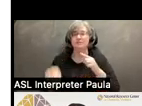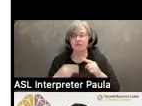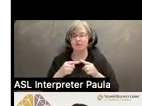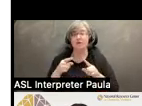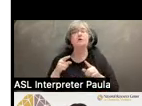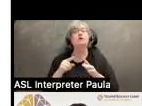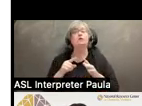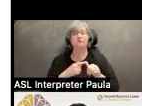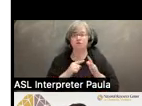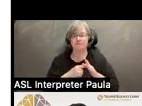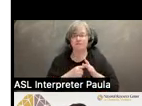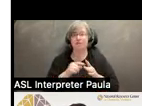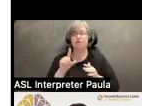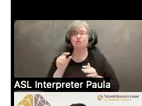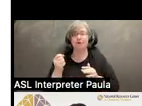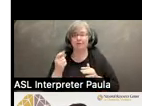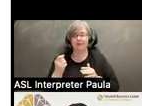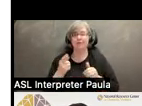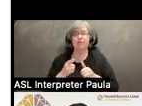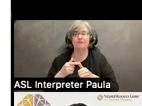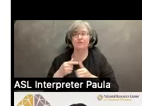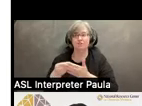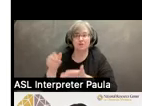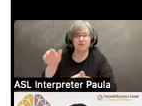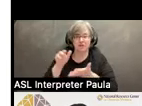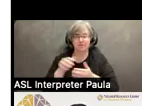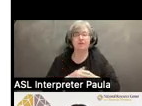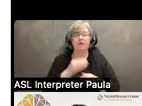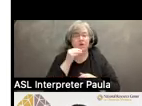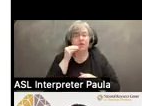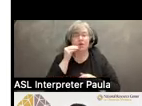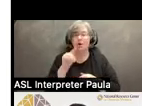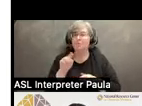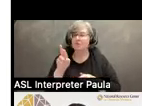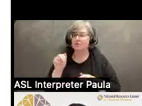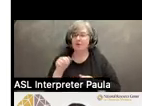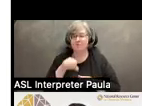when our first award came about. Home TBRA, we love it. It's a great